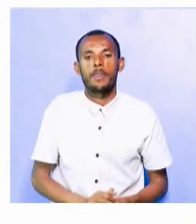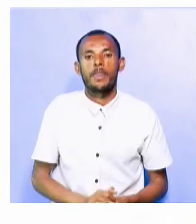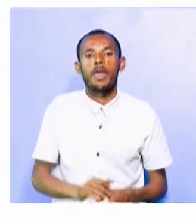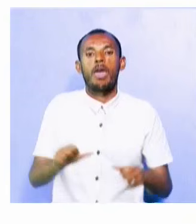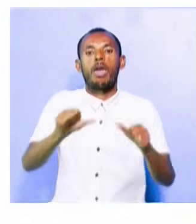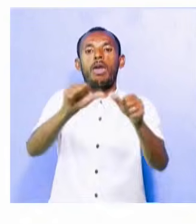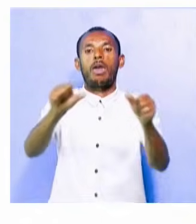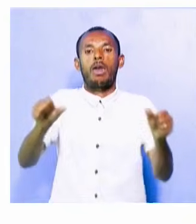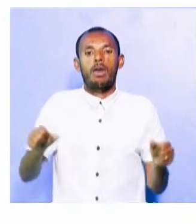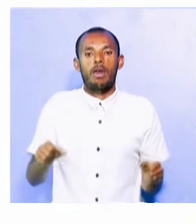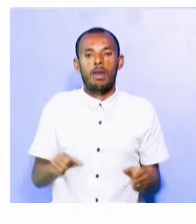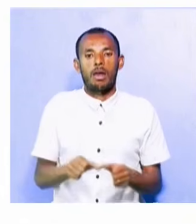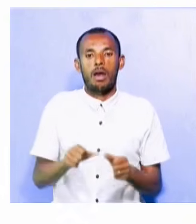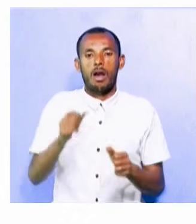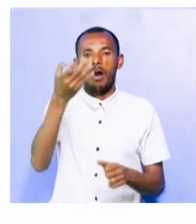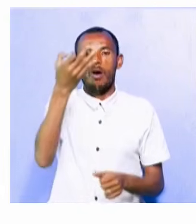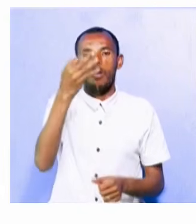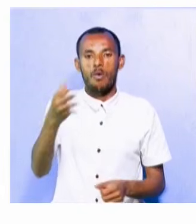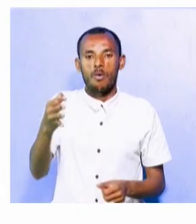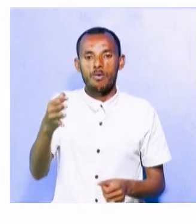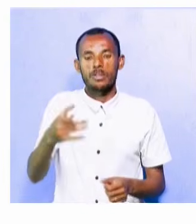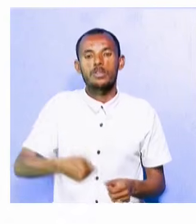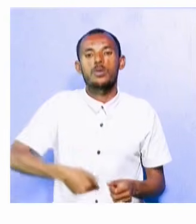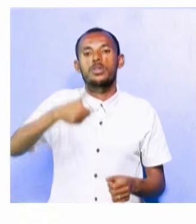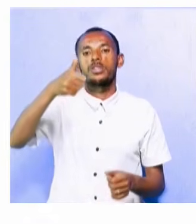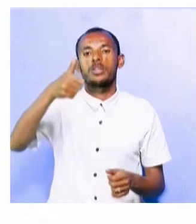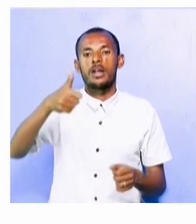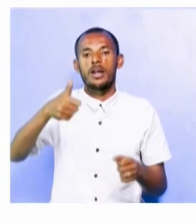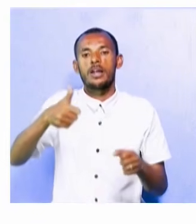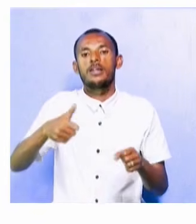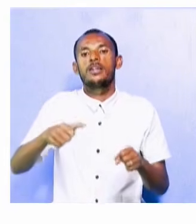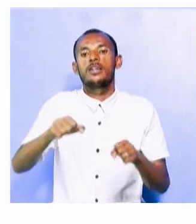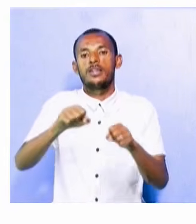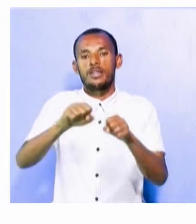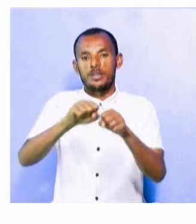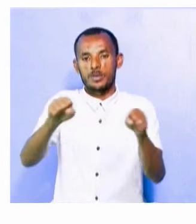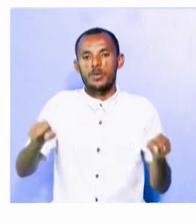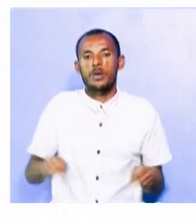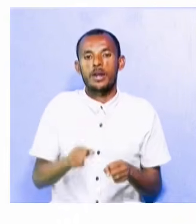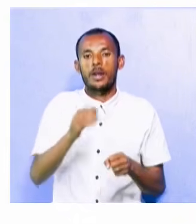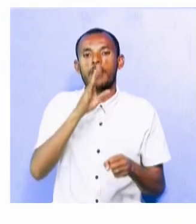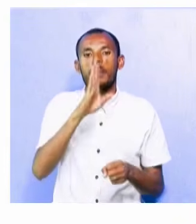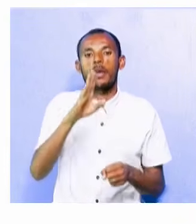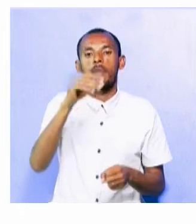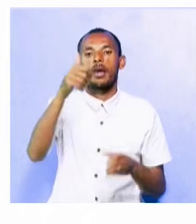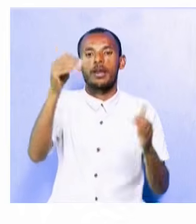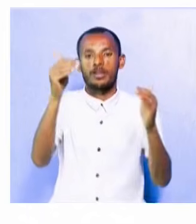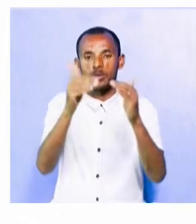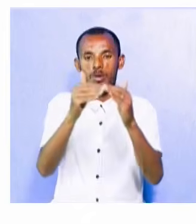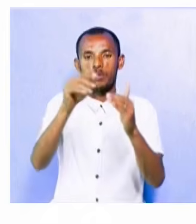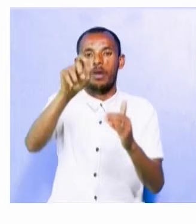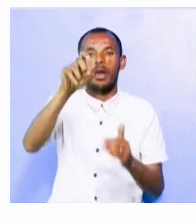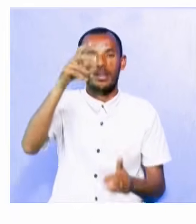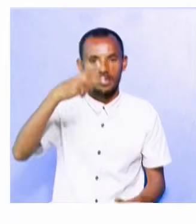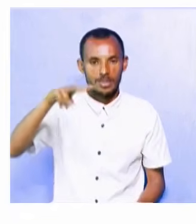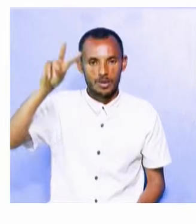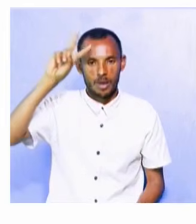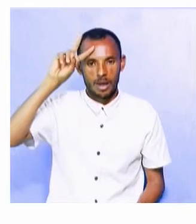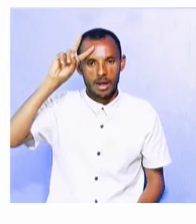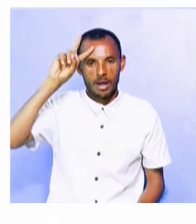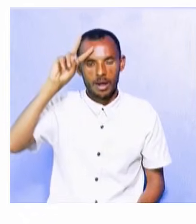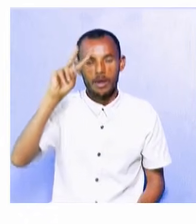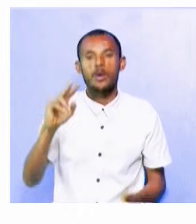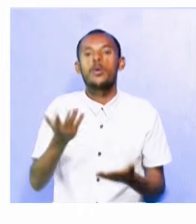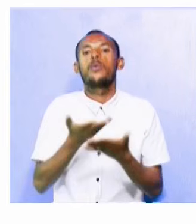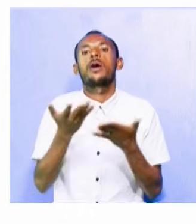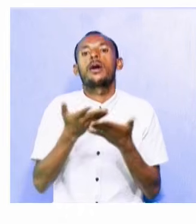area of the original square becomes a is equals to x squared, where